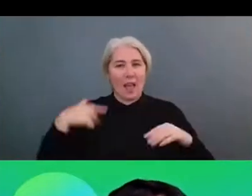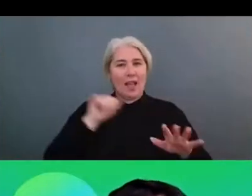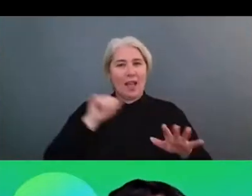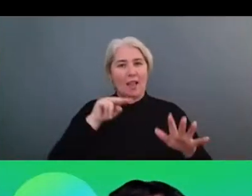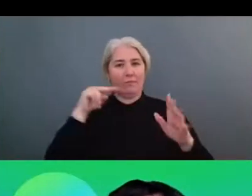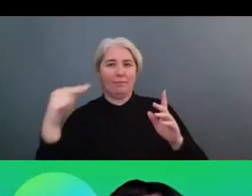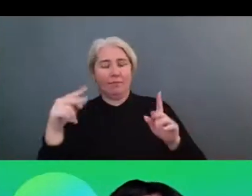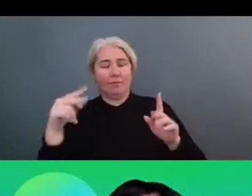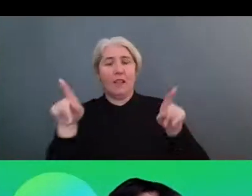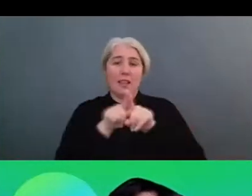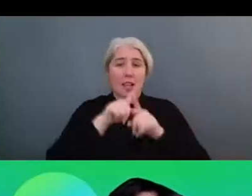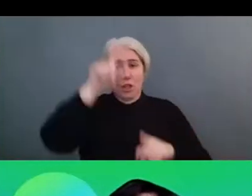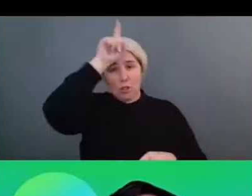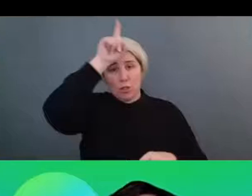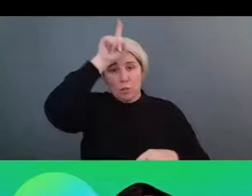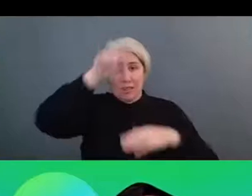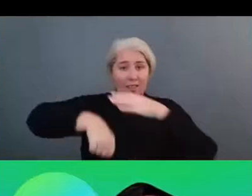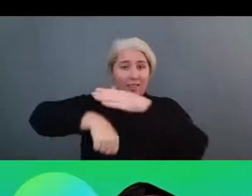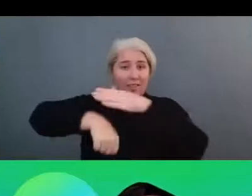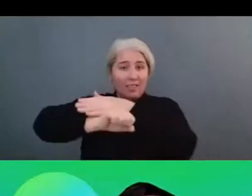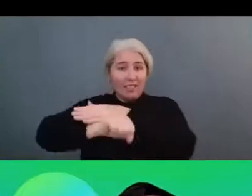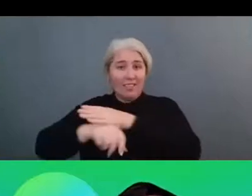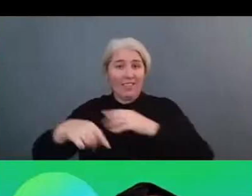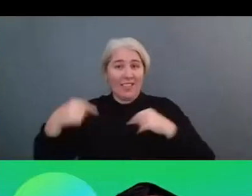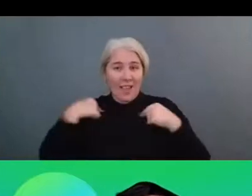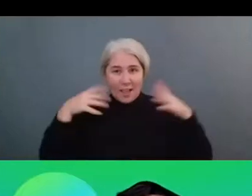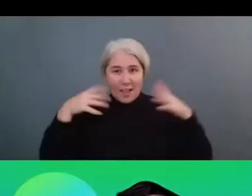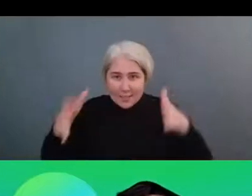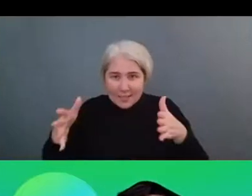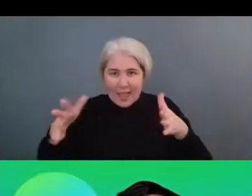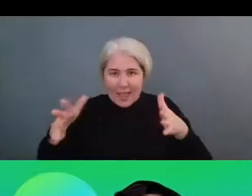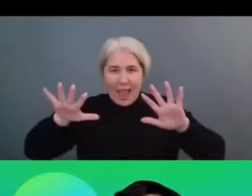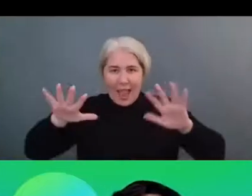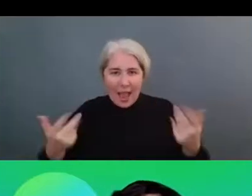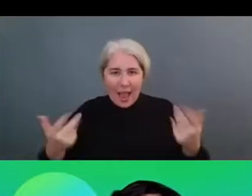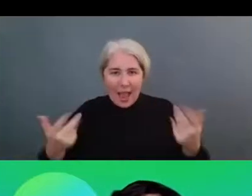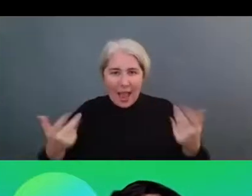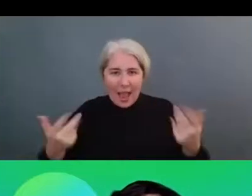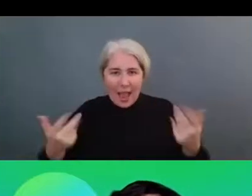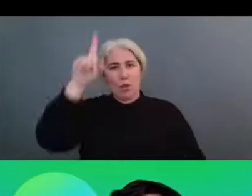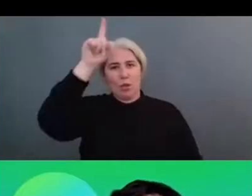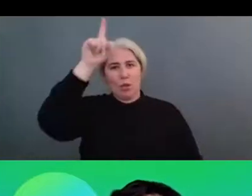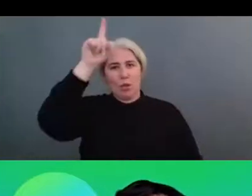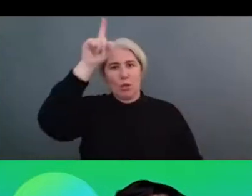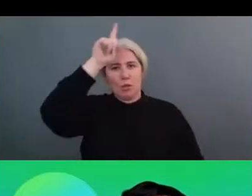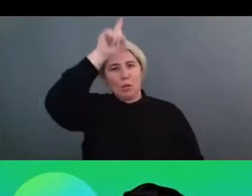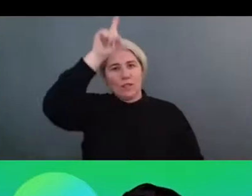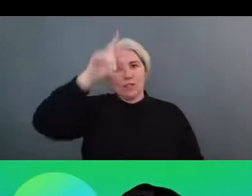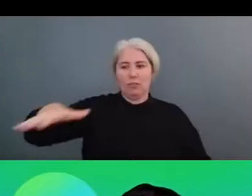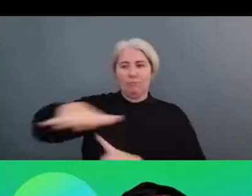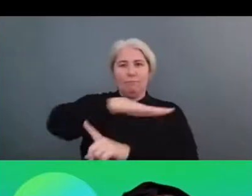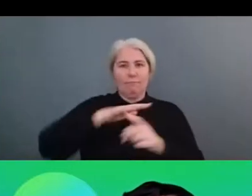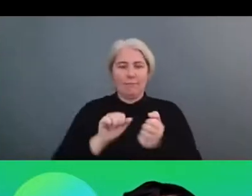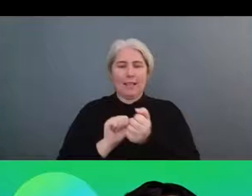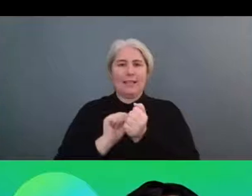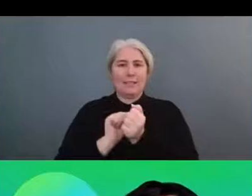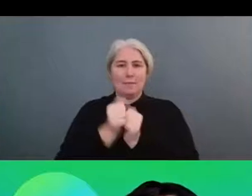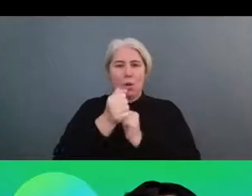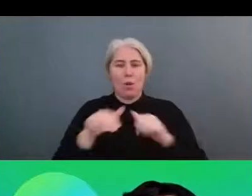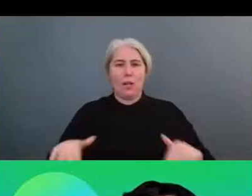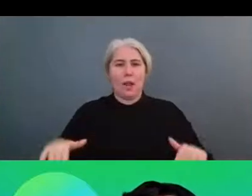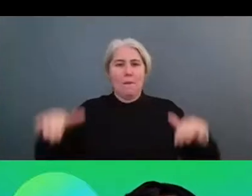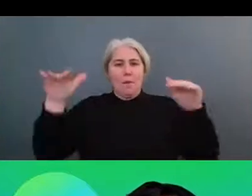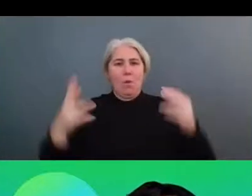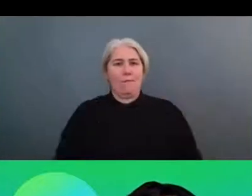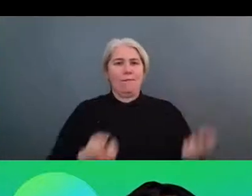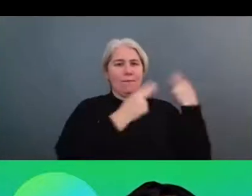and others in the climate context. And we try to bring sport in Germany on the playing field to tackle the